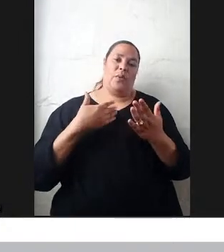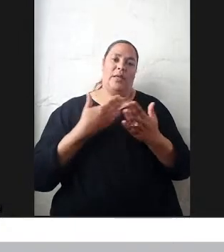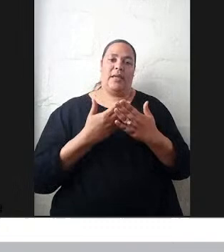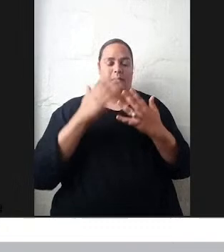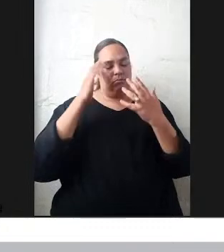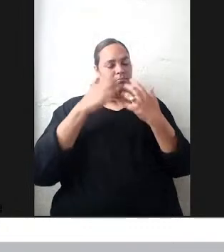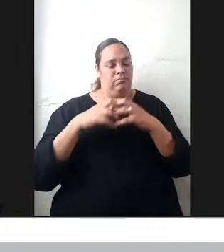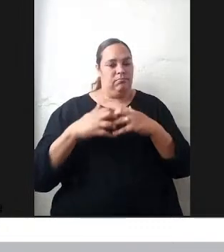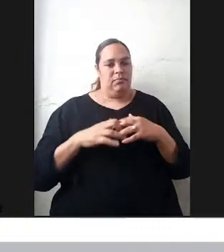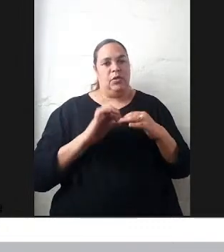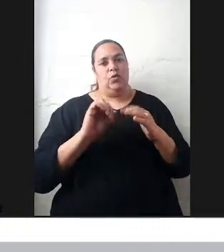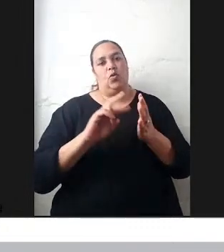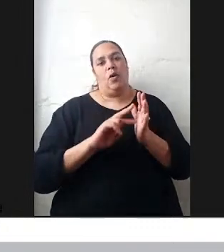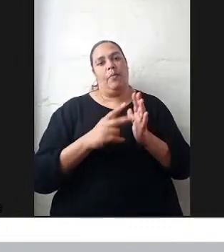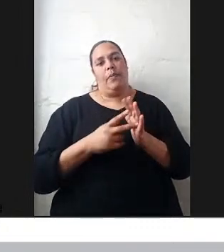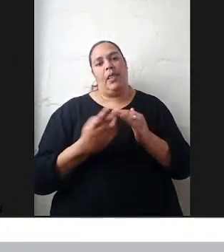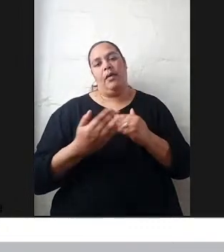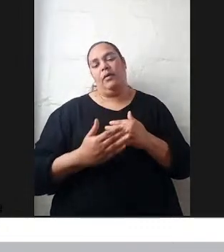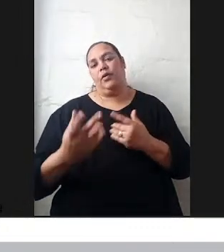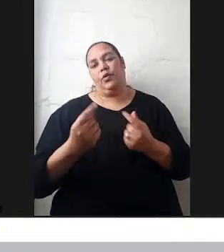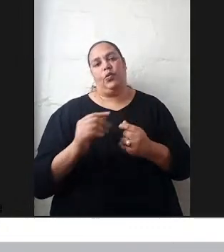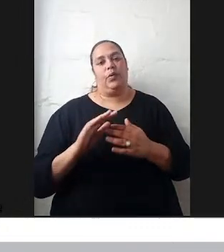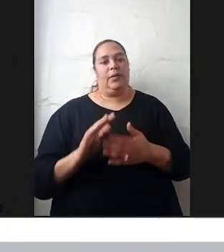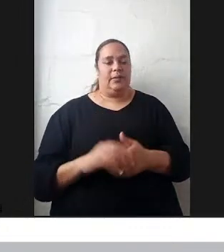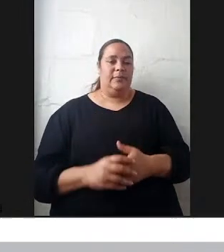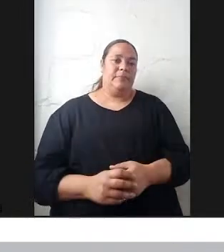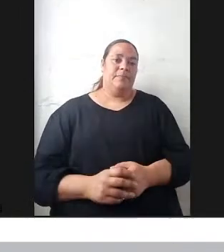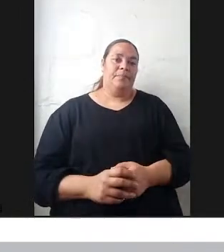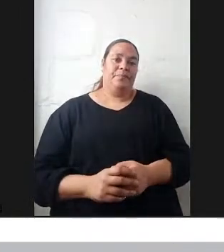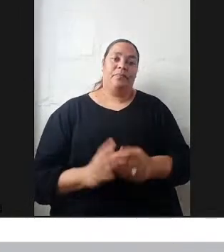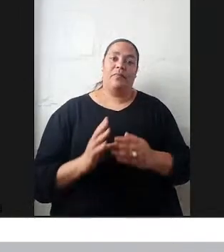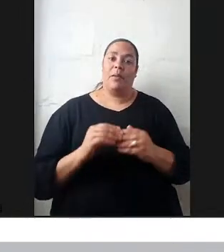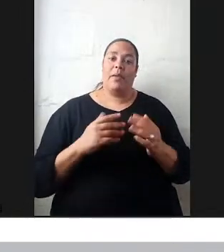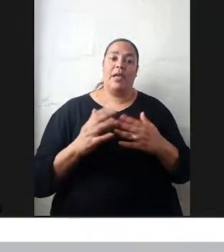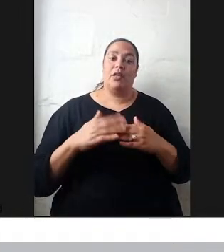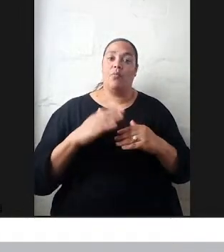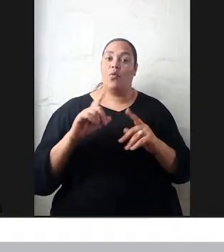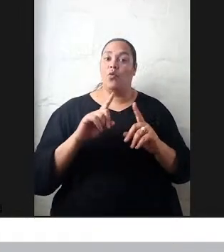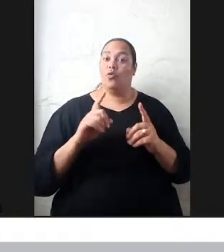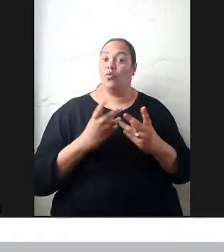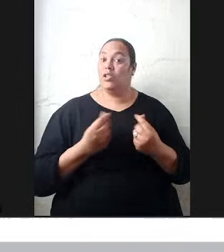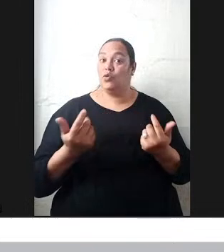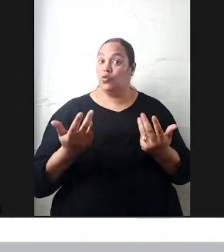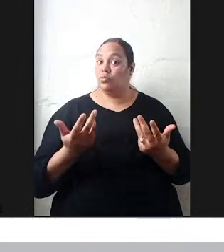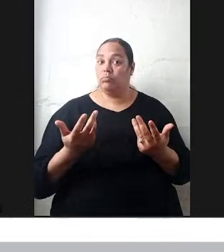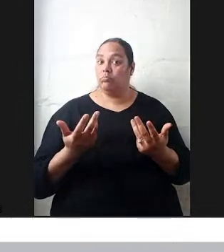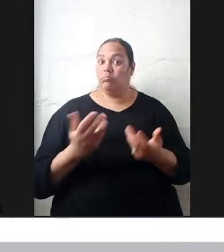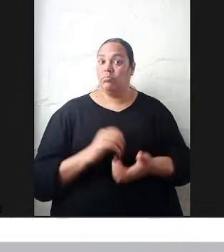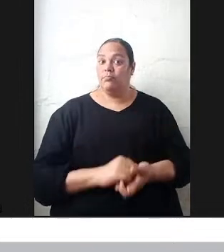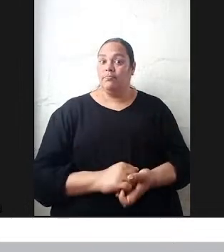the plan in terms of that. Members, any further resolutions?